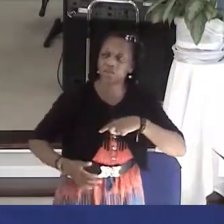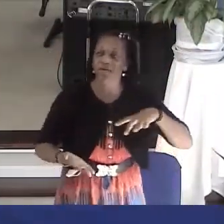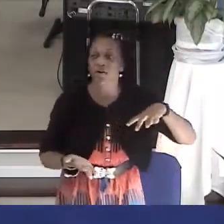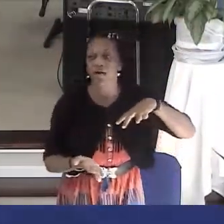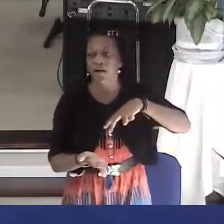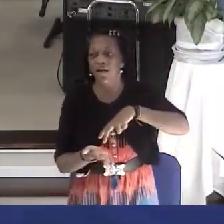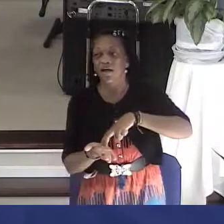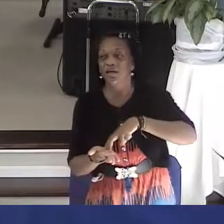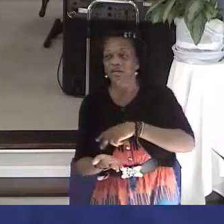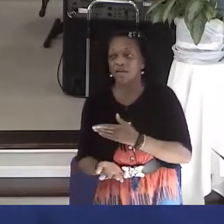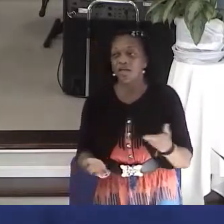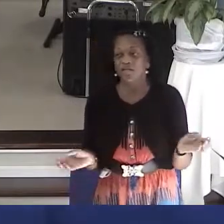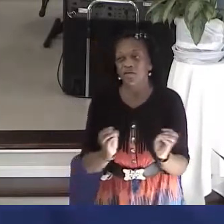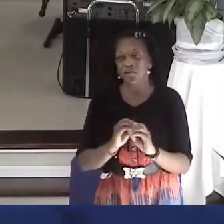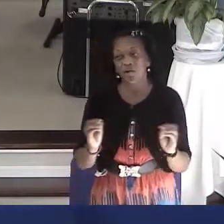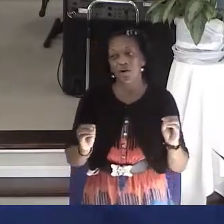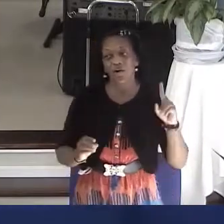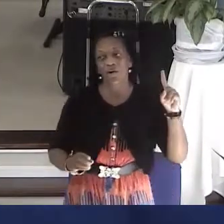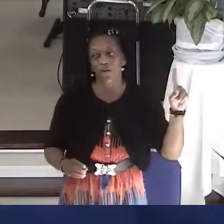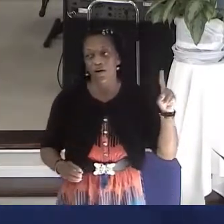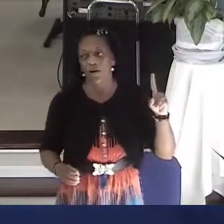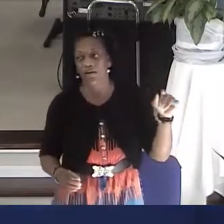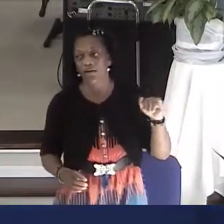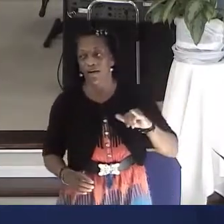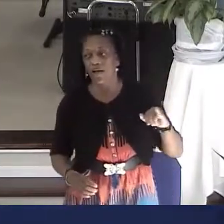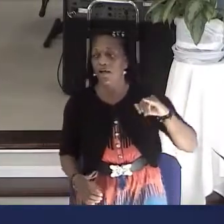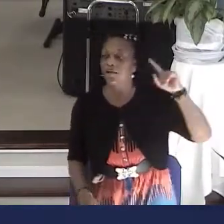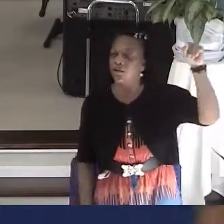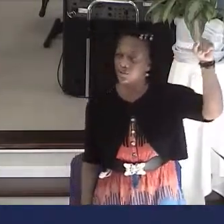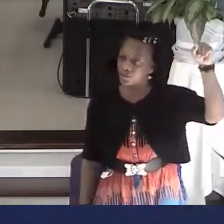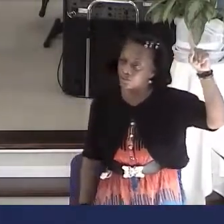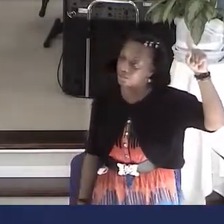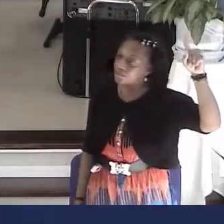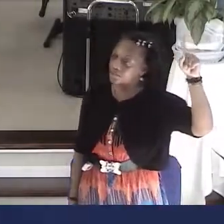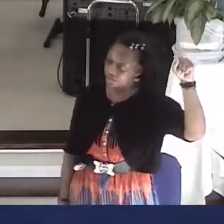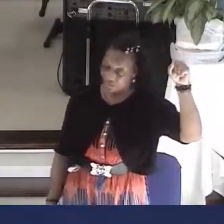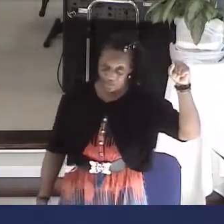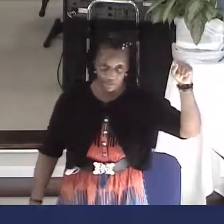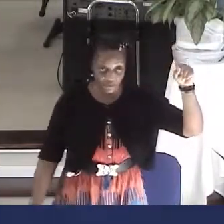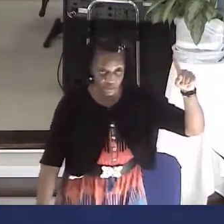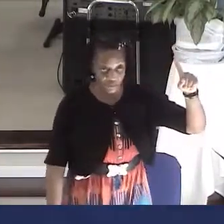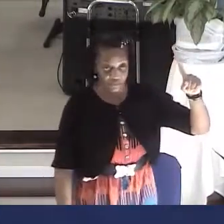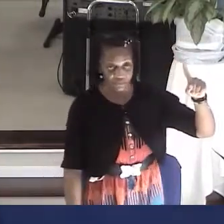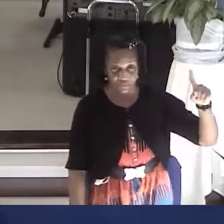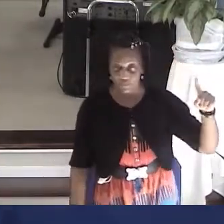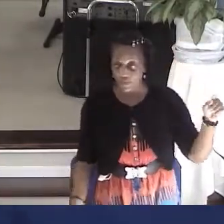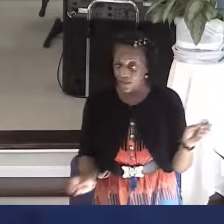Out of the ashes we rise. There's no one like you.